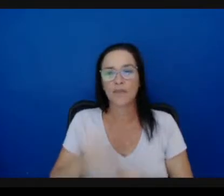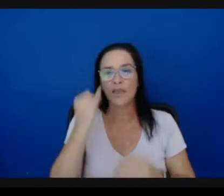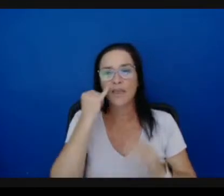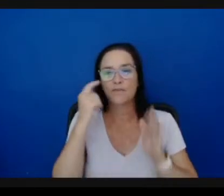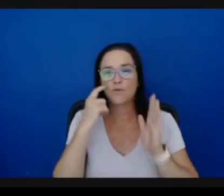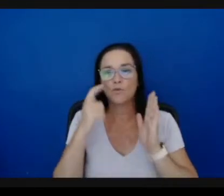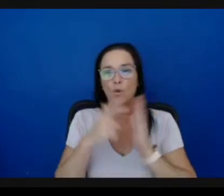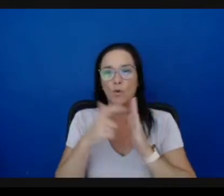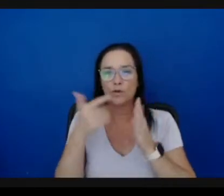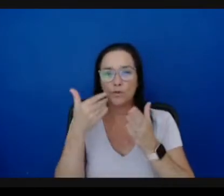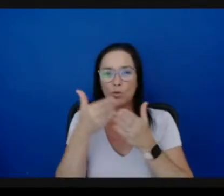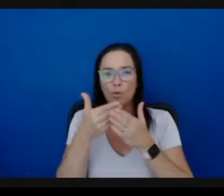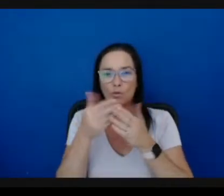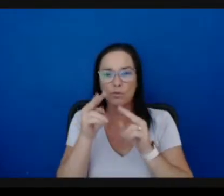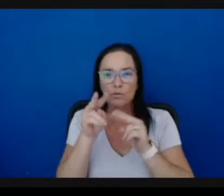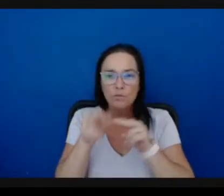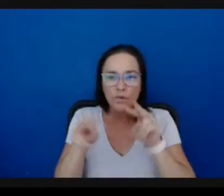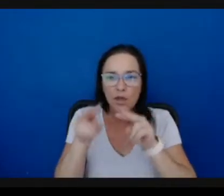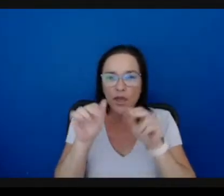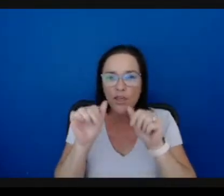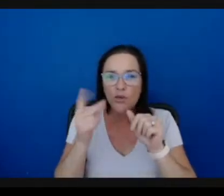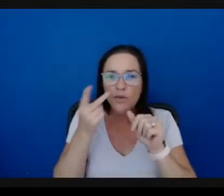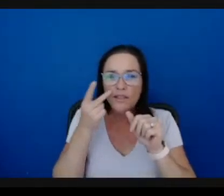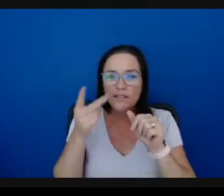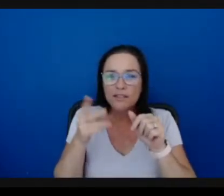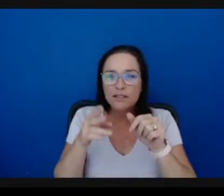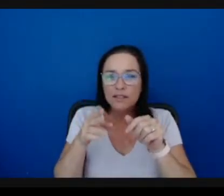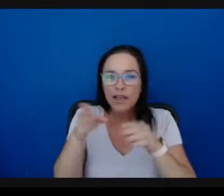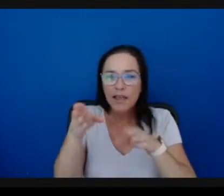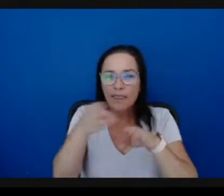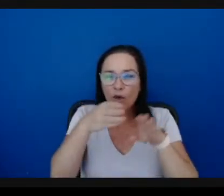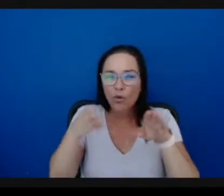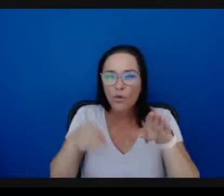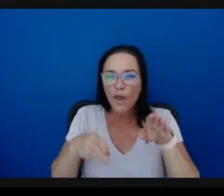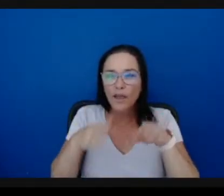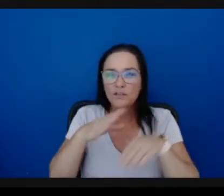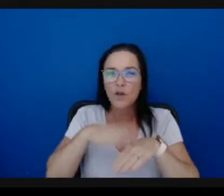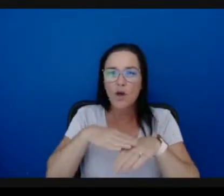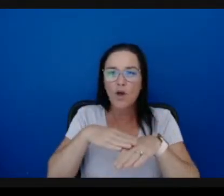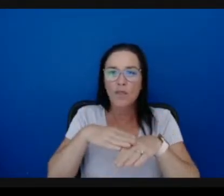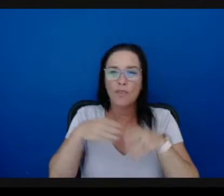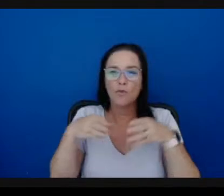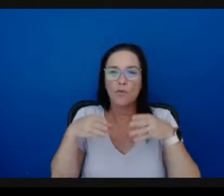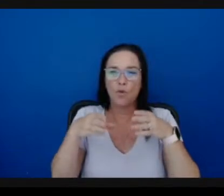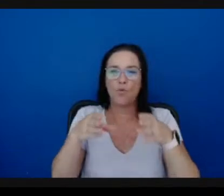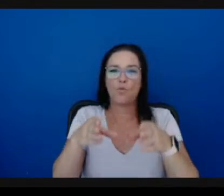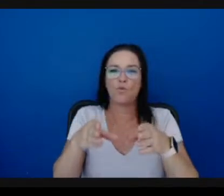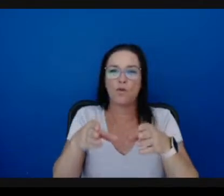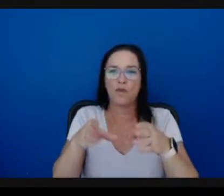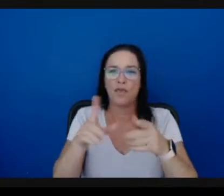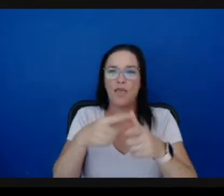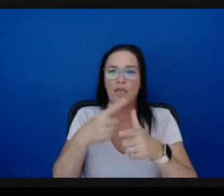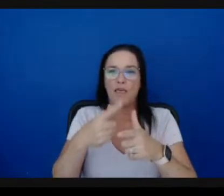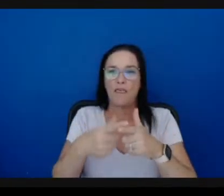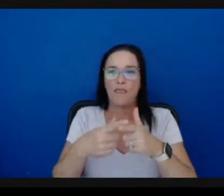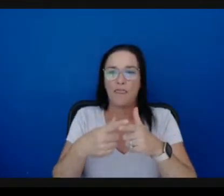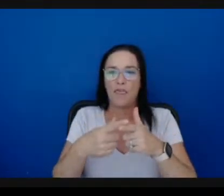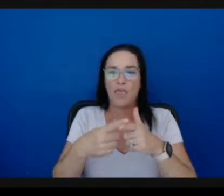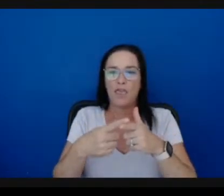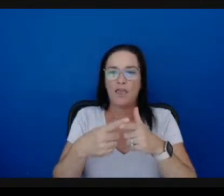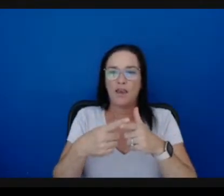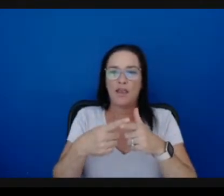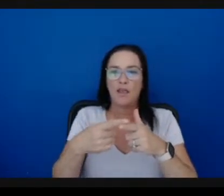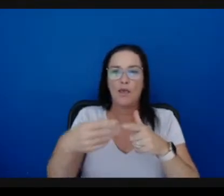closely, you can see the cracks spreading across the road, then the wee bits of gas